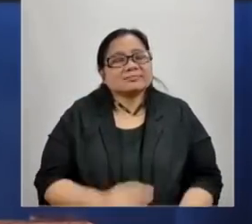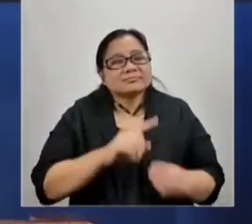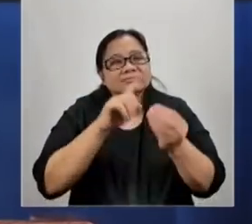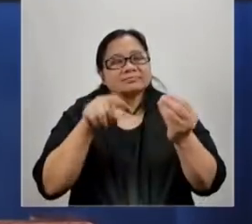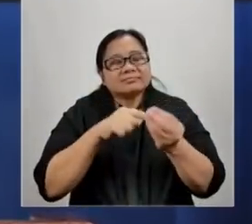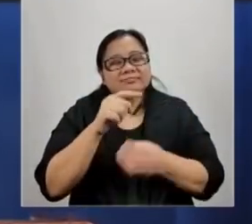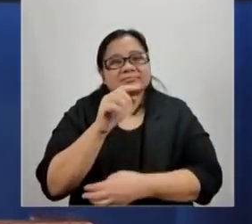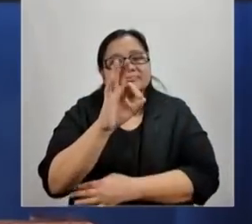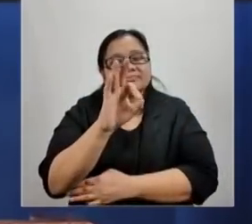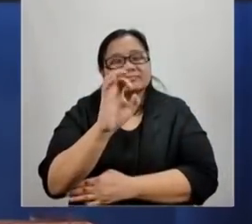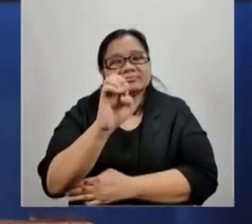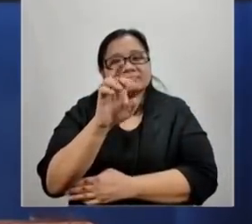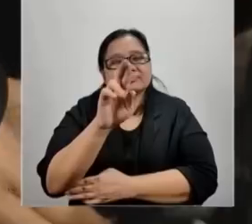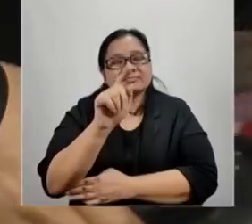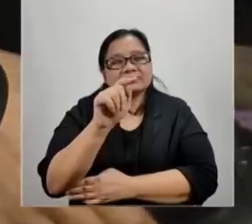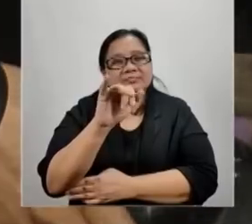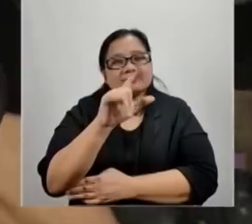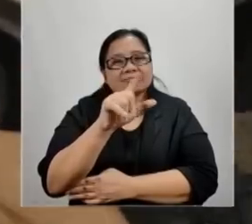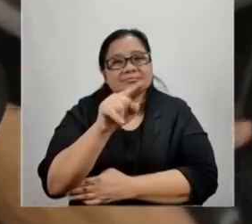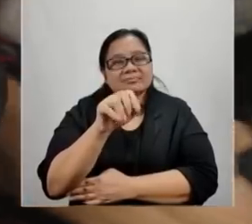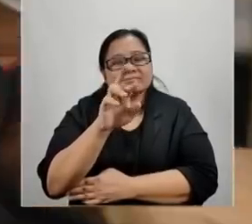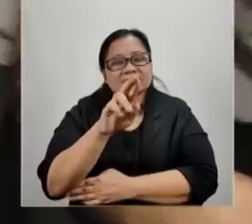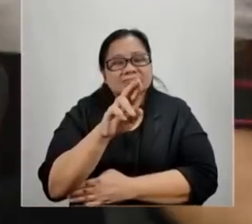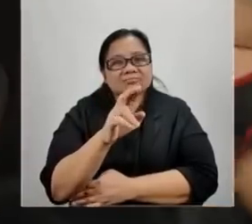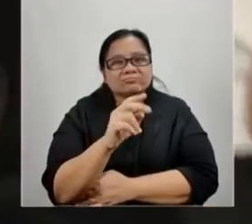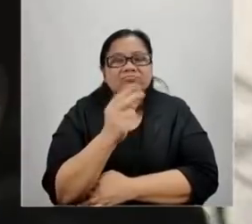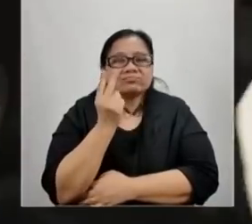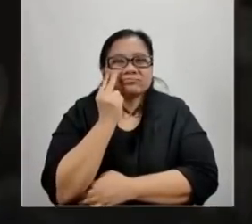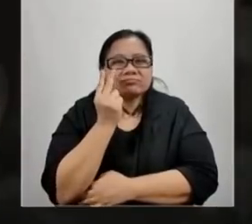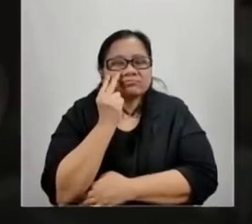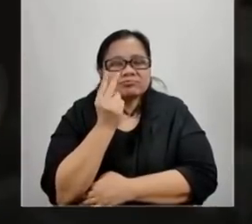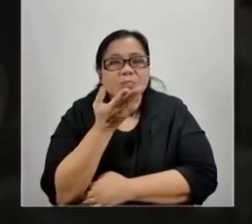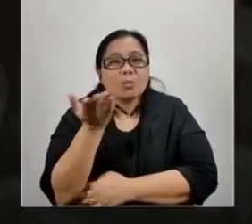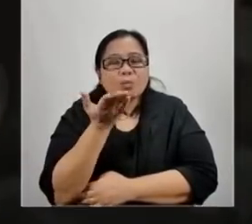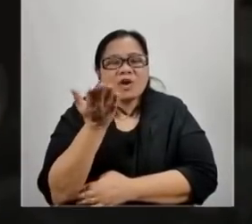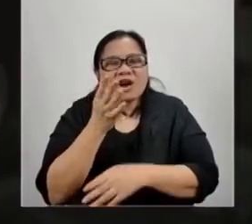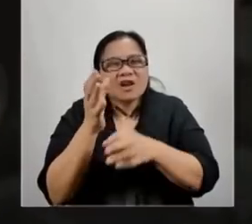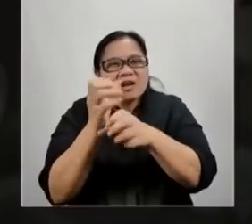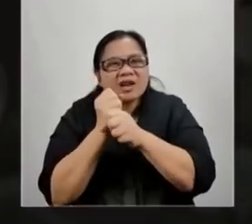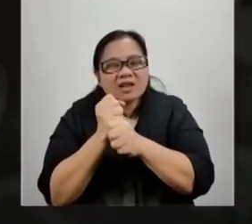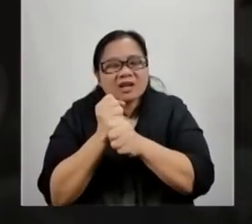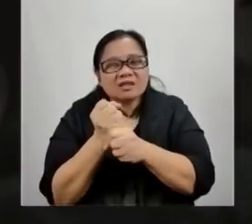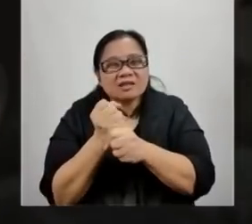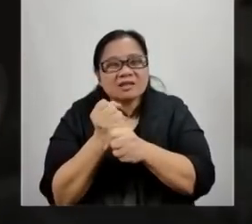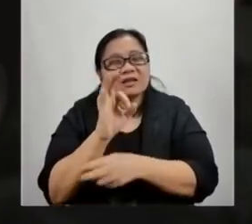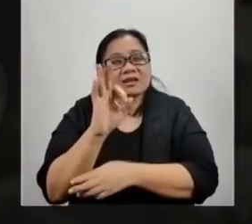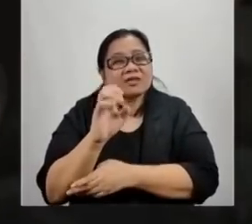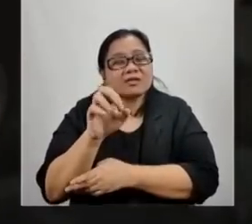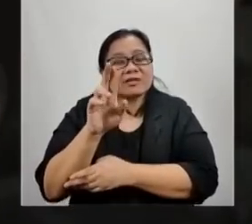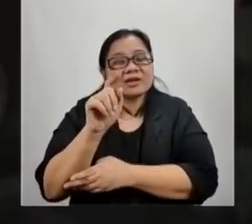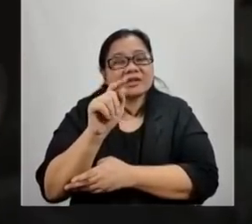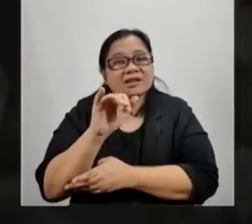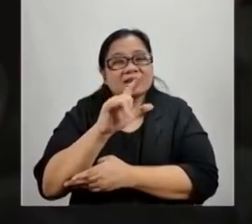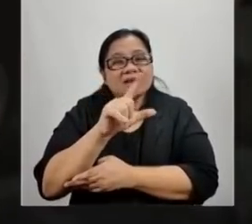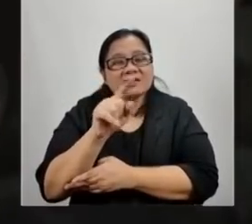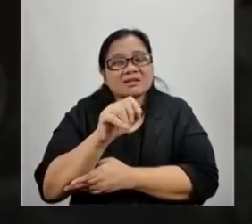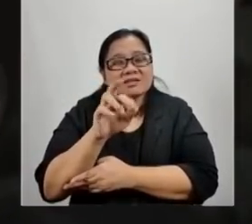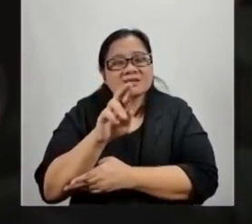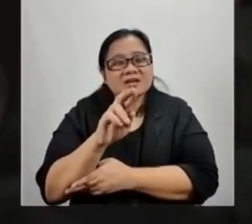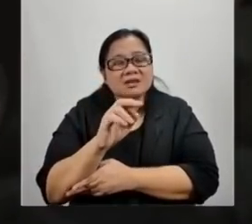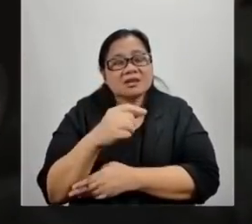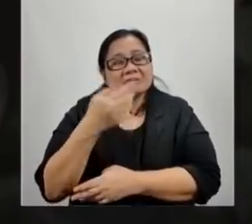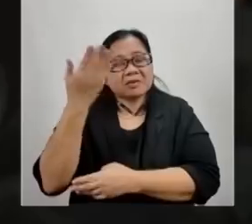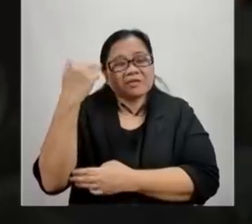may mga bansa po ba na tinitingnan na pagkukunan po ng fertilizer supply since na-mention po before ni President na